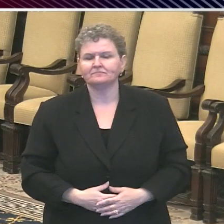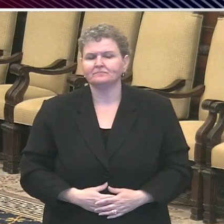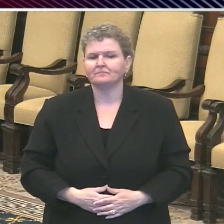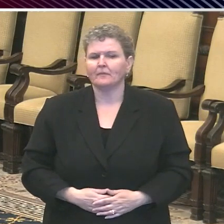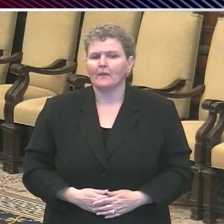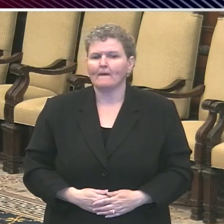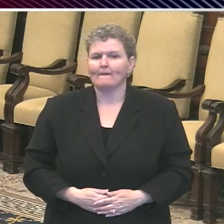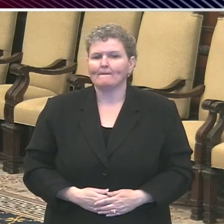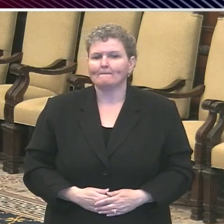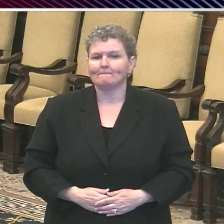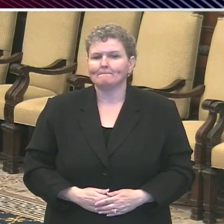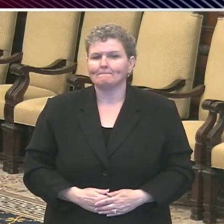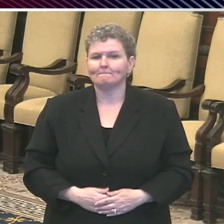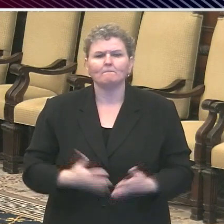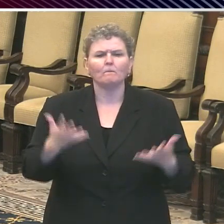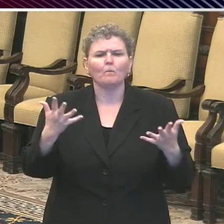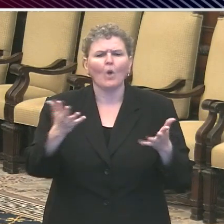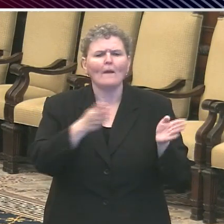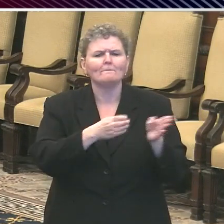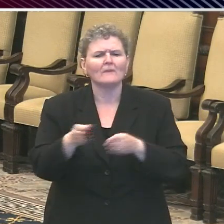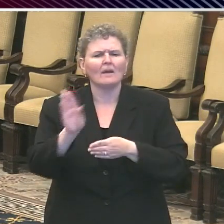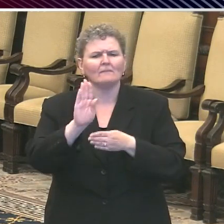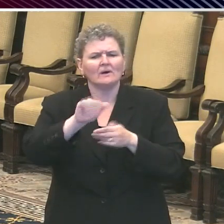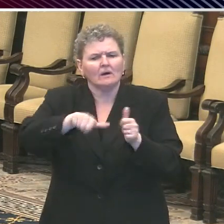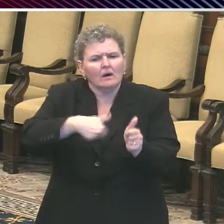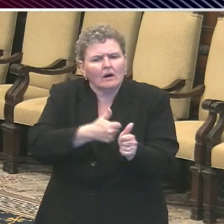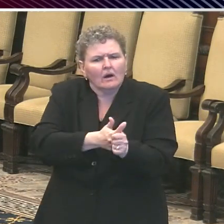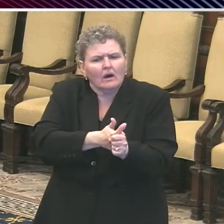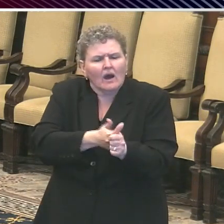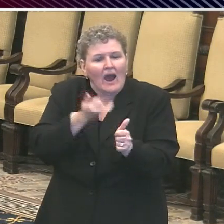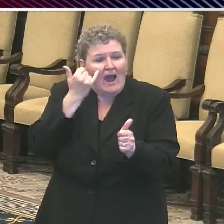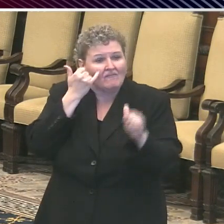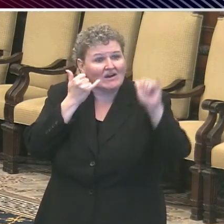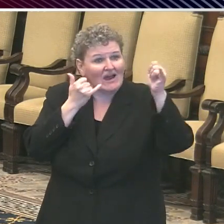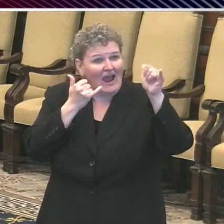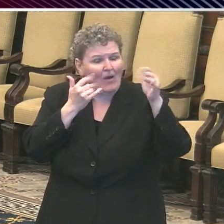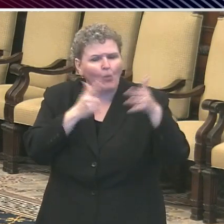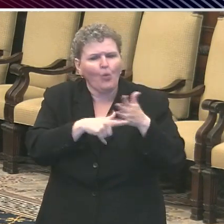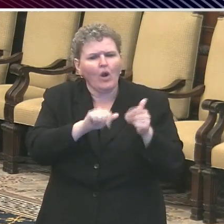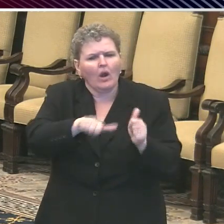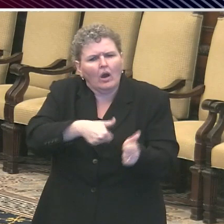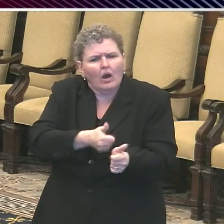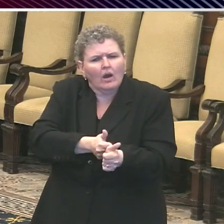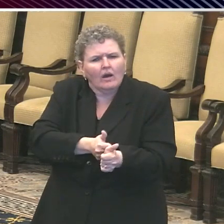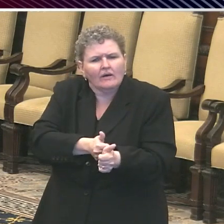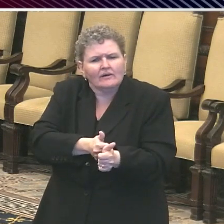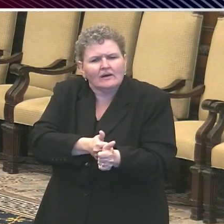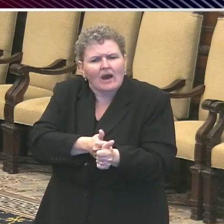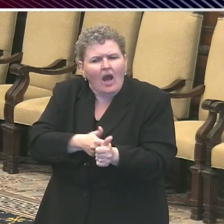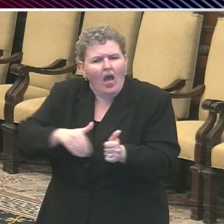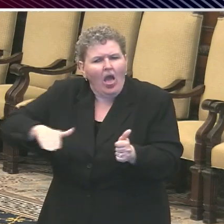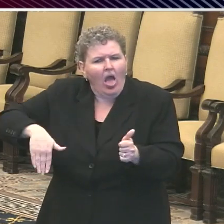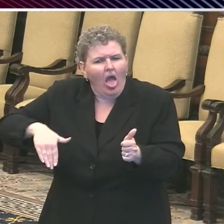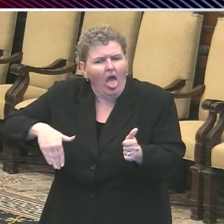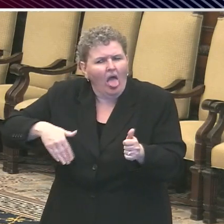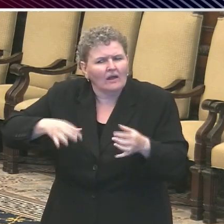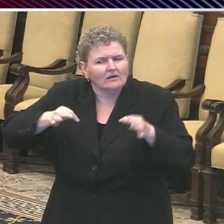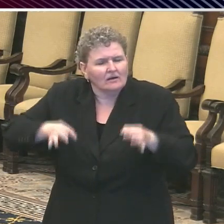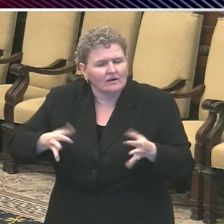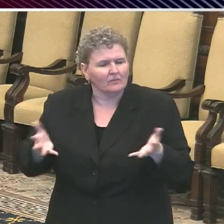case, we move to the yellow phase before we're ready and all heck breaks loose?